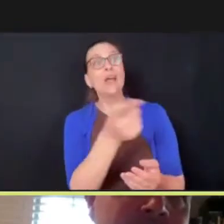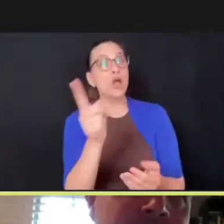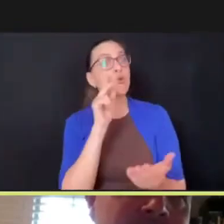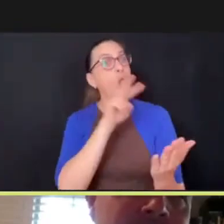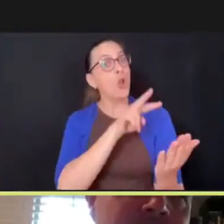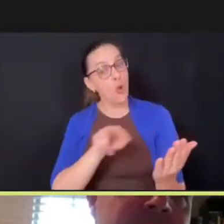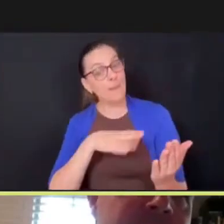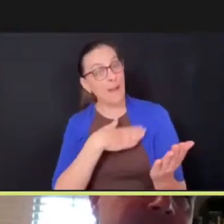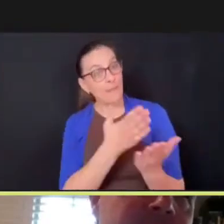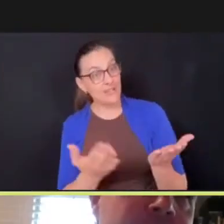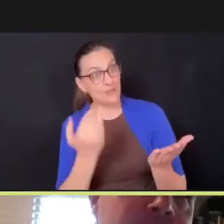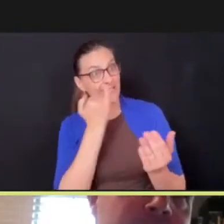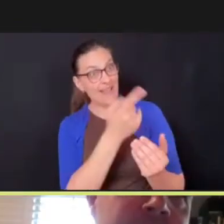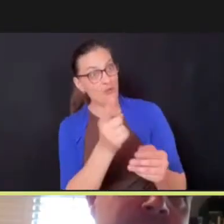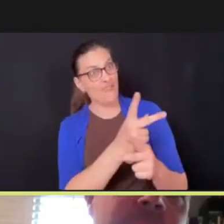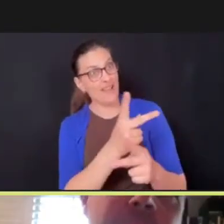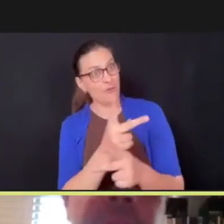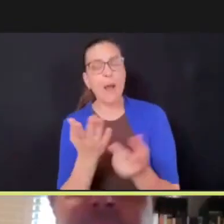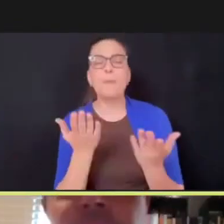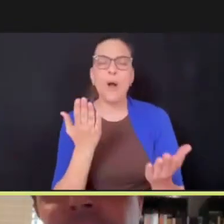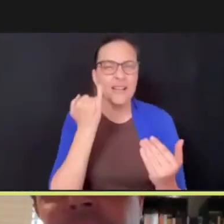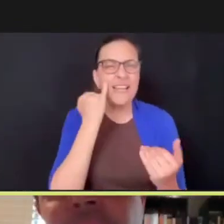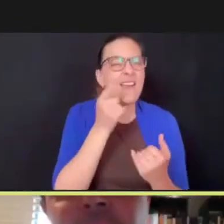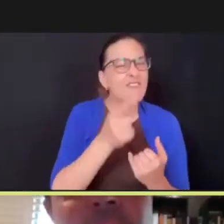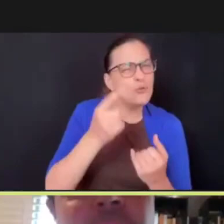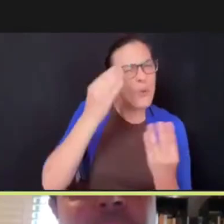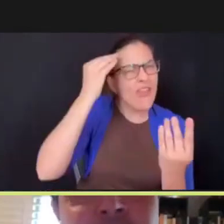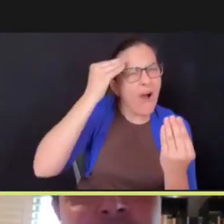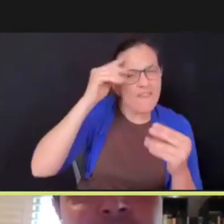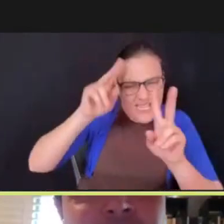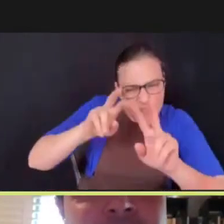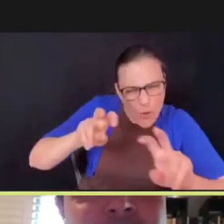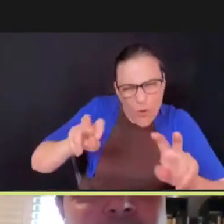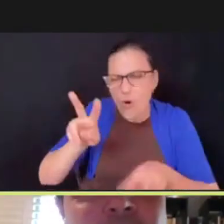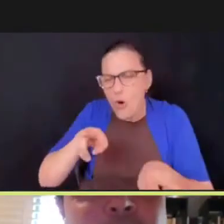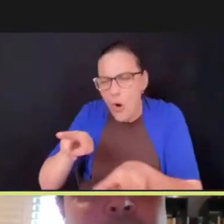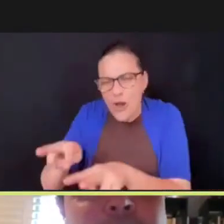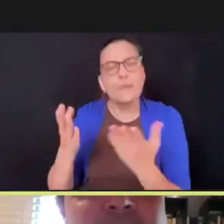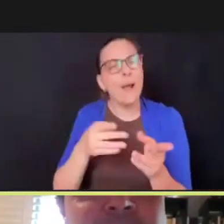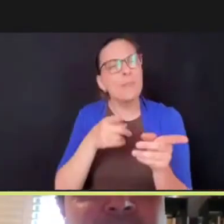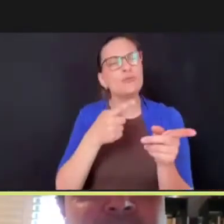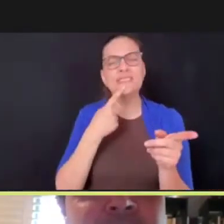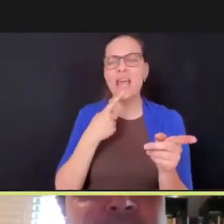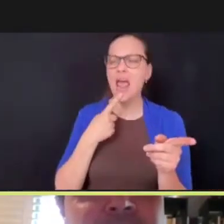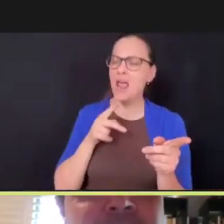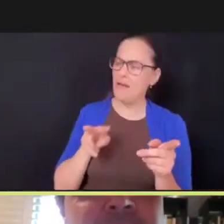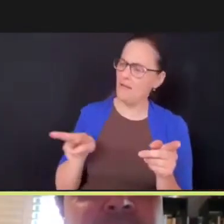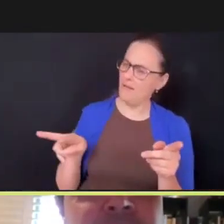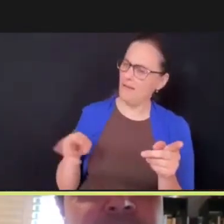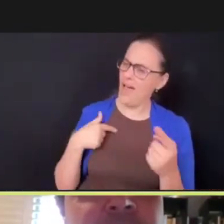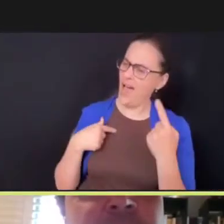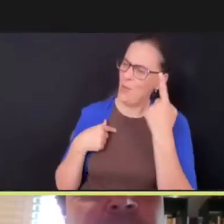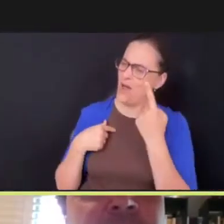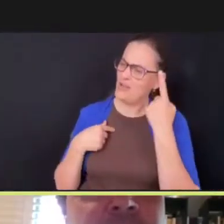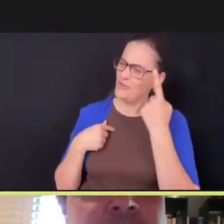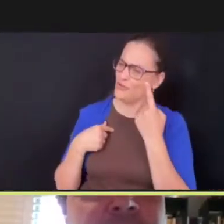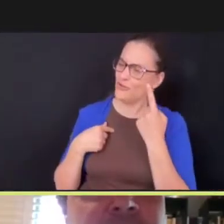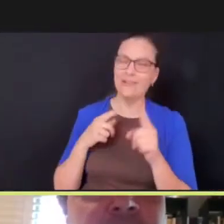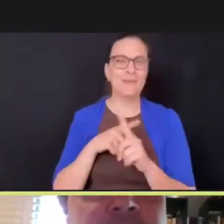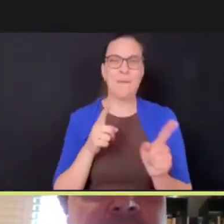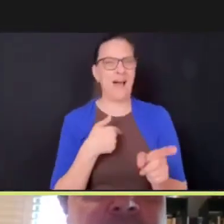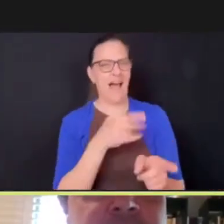looking at it thoughtfully, you could probably say, I wonder. but so it's kind of different depending